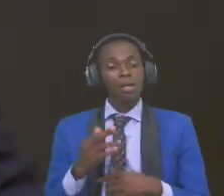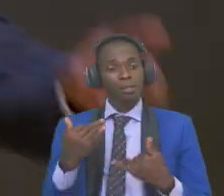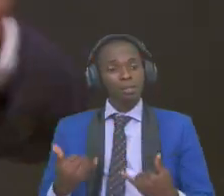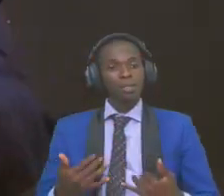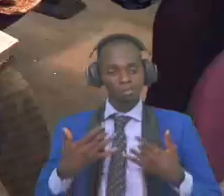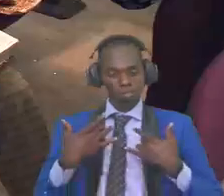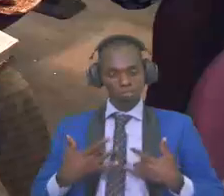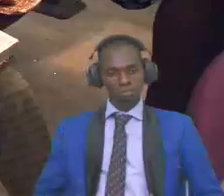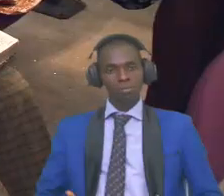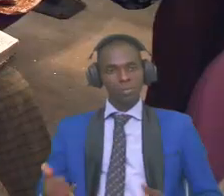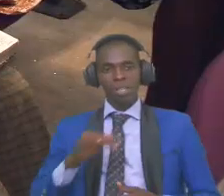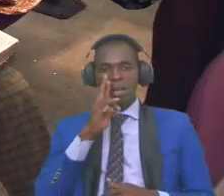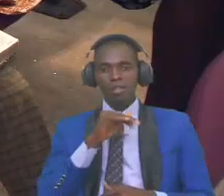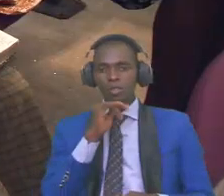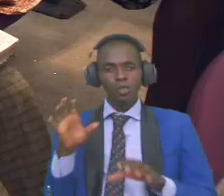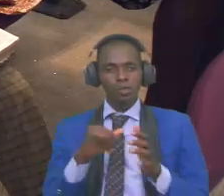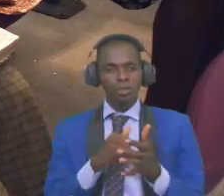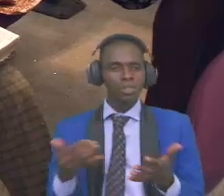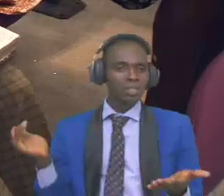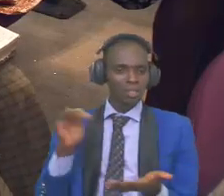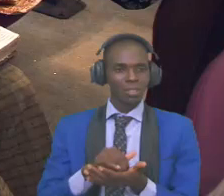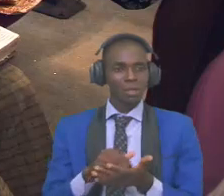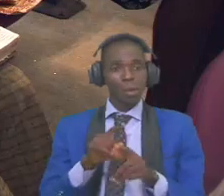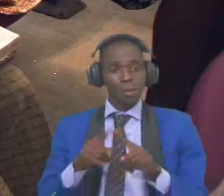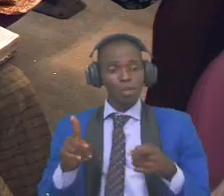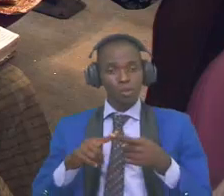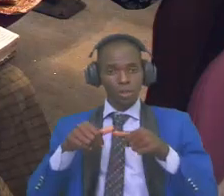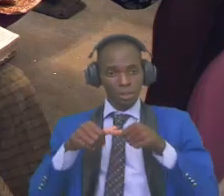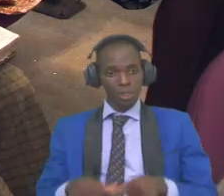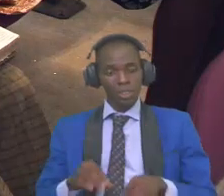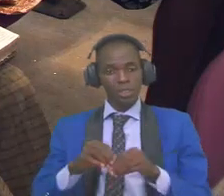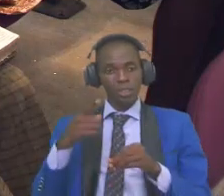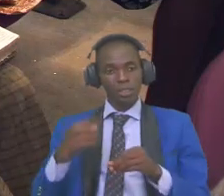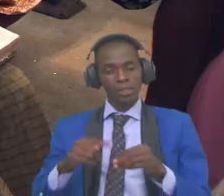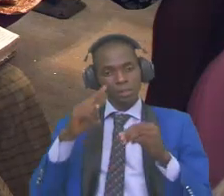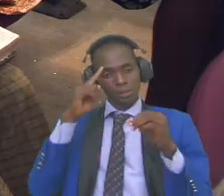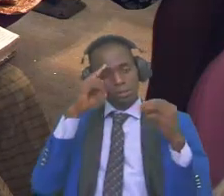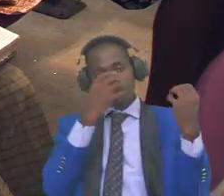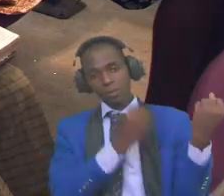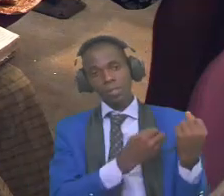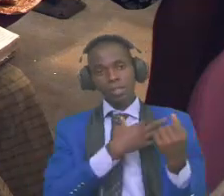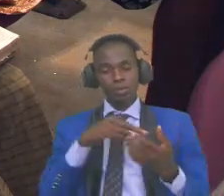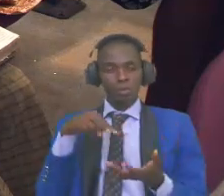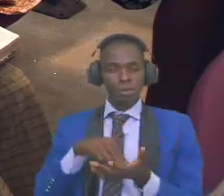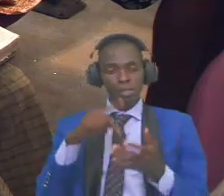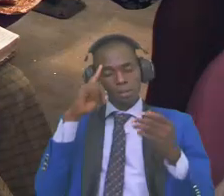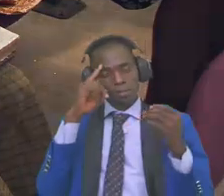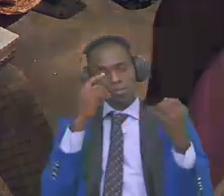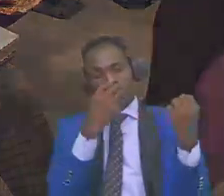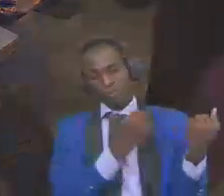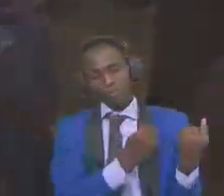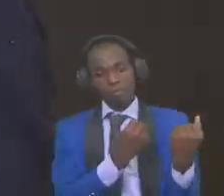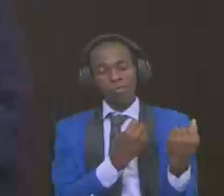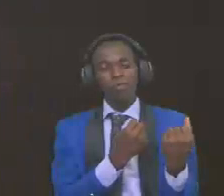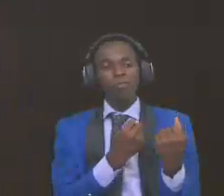doing it anymore. But to abide in the faith and to stand fast in the faith, we do the